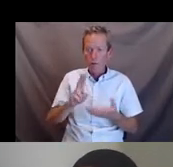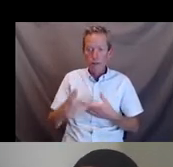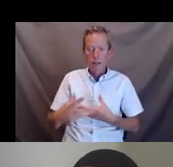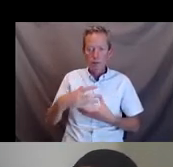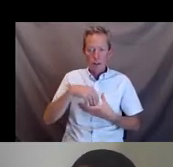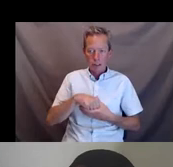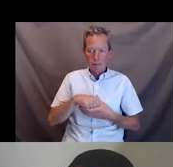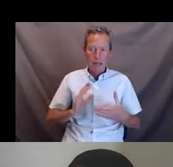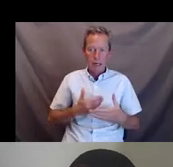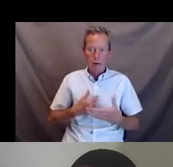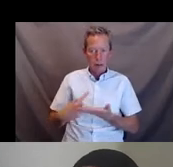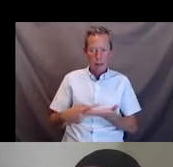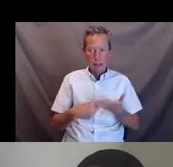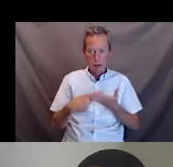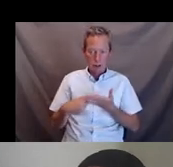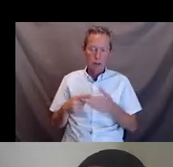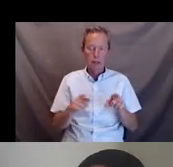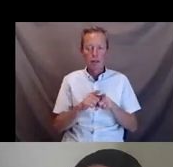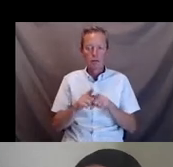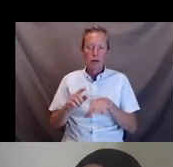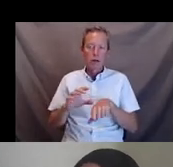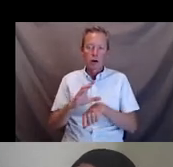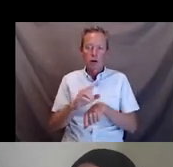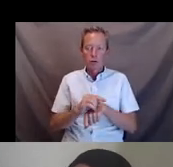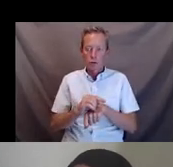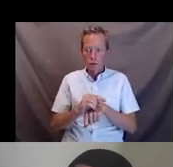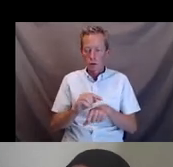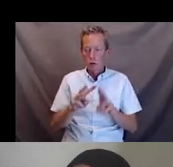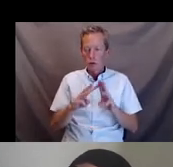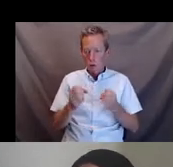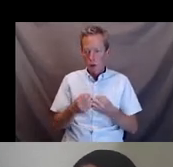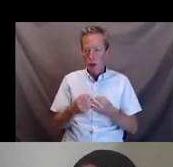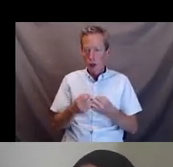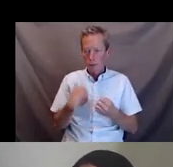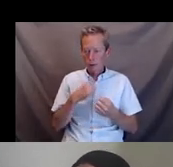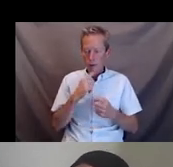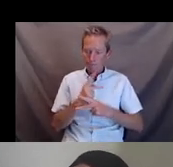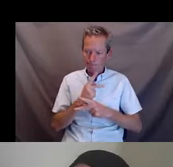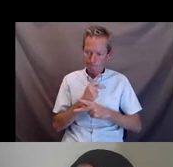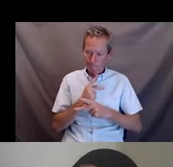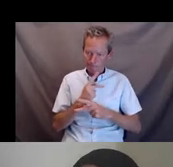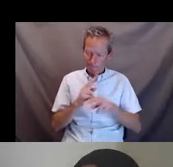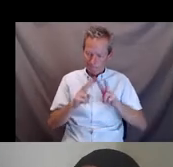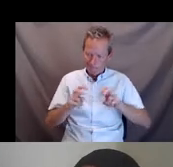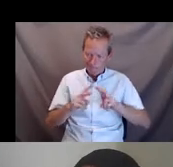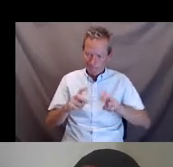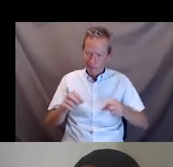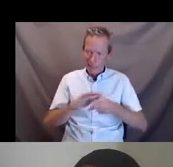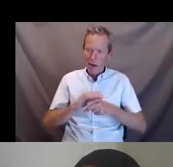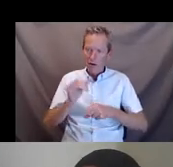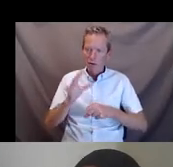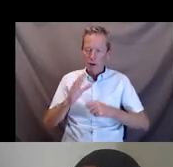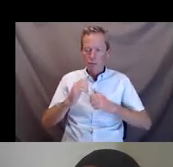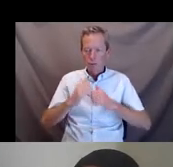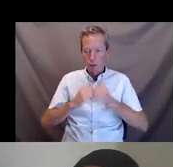us and our consultant in workshops where we really worked through our entire job structure and tried to just calibrate